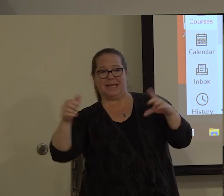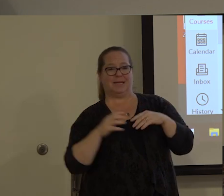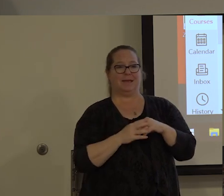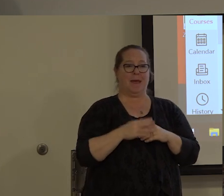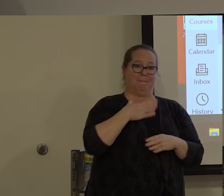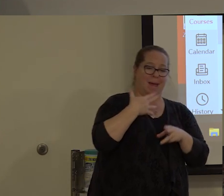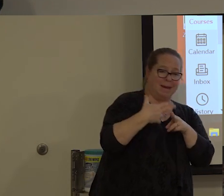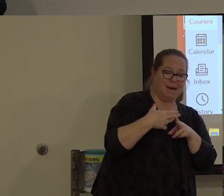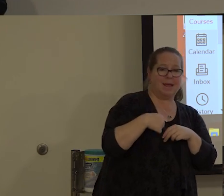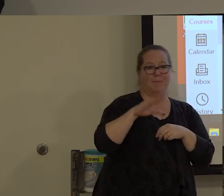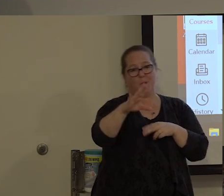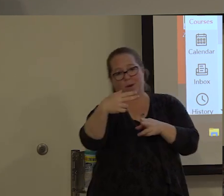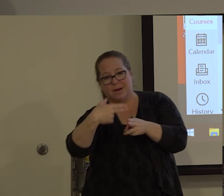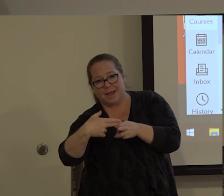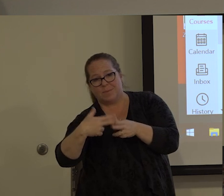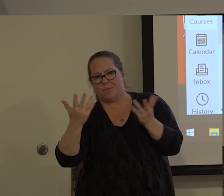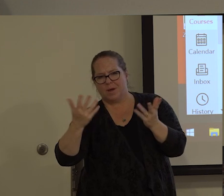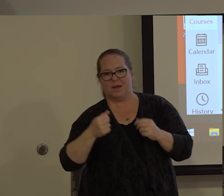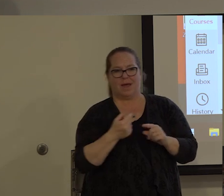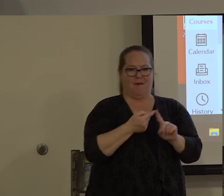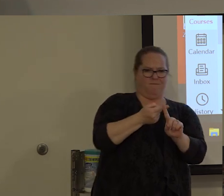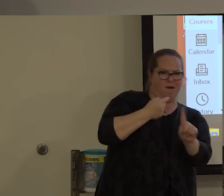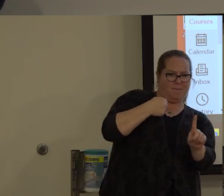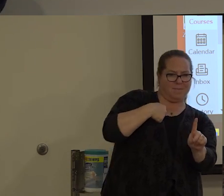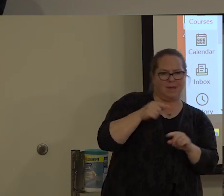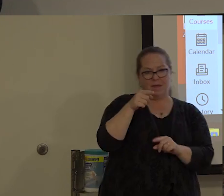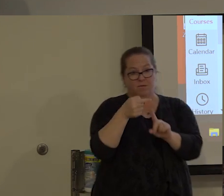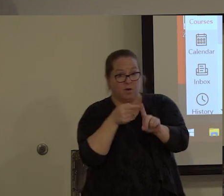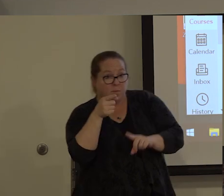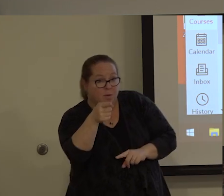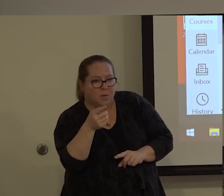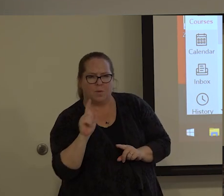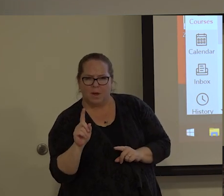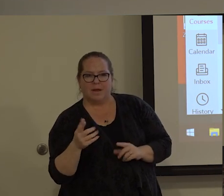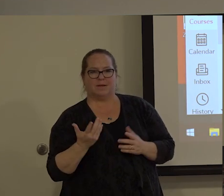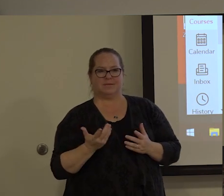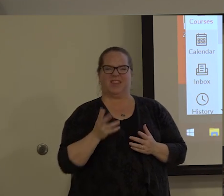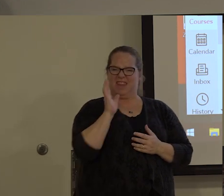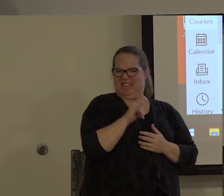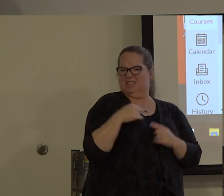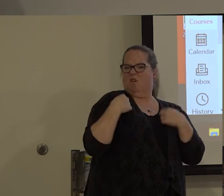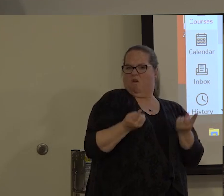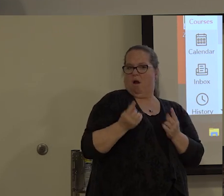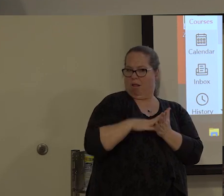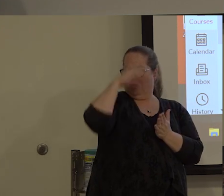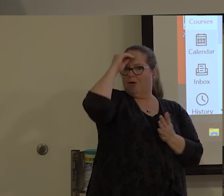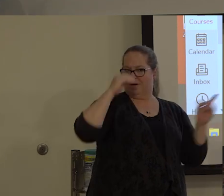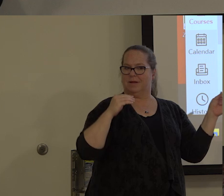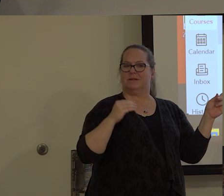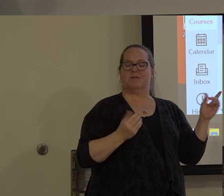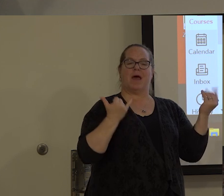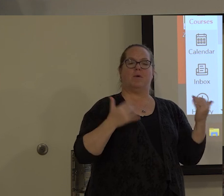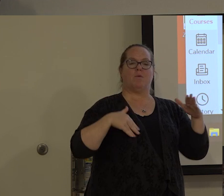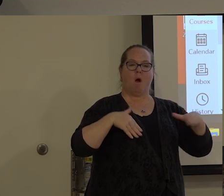say, my name is, what is your name, I'm from, where are you from? That's basically it to this point in this module. So here we're walking